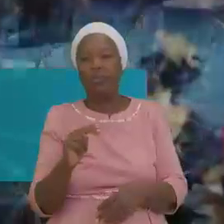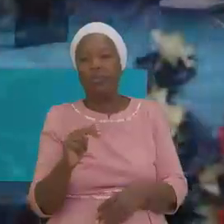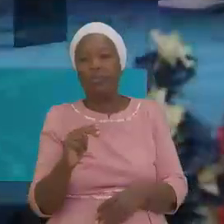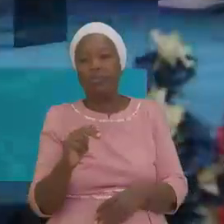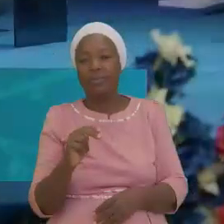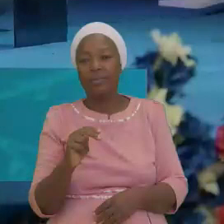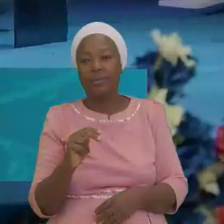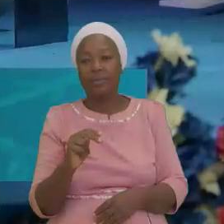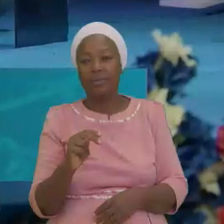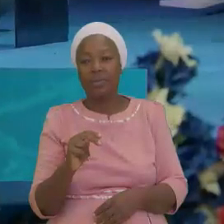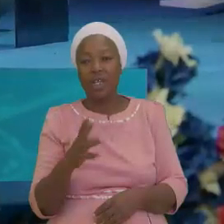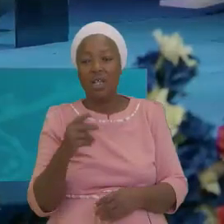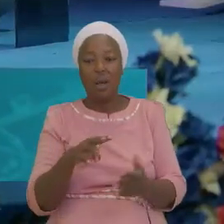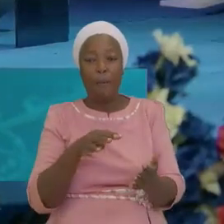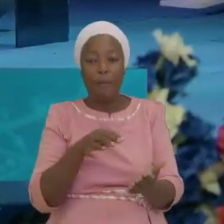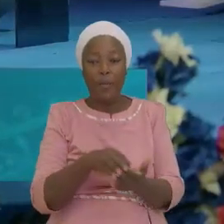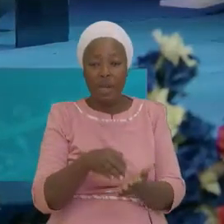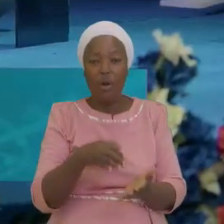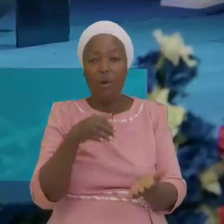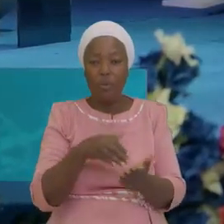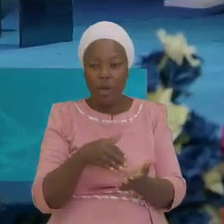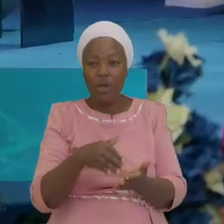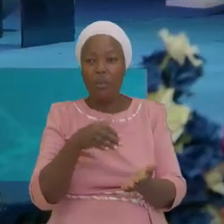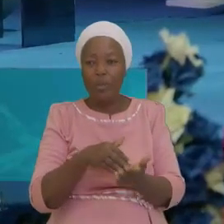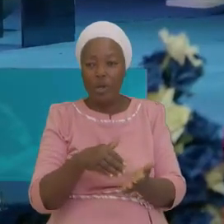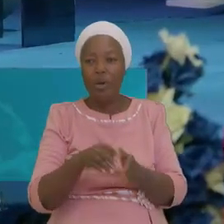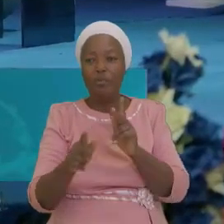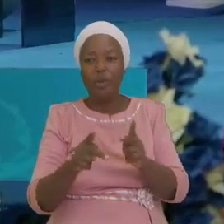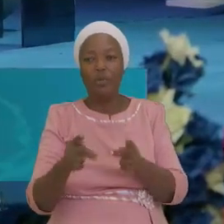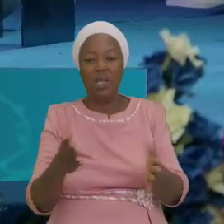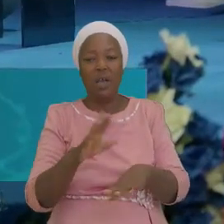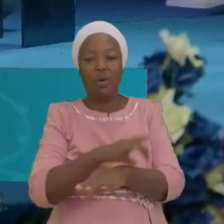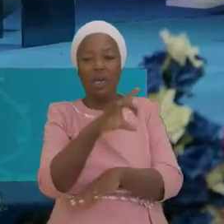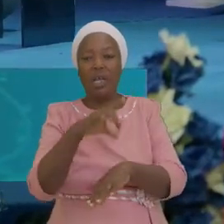The millions and billions and trillions of people who have lived on the earth,